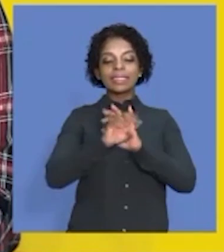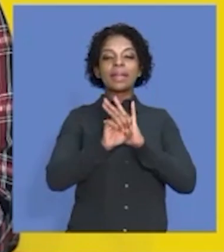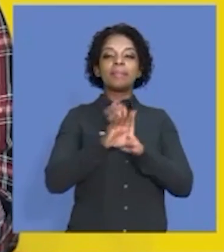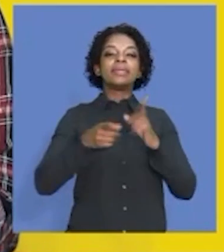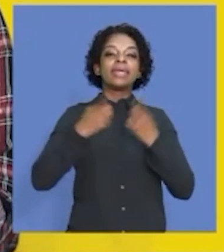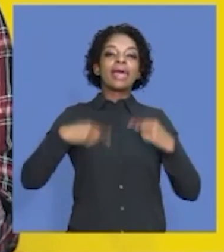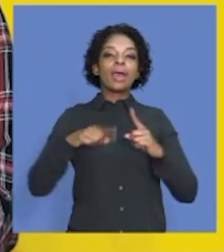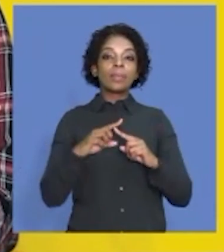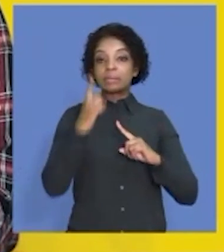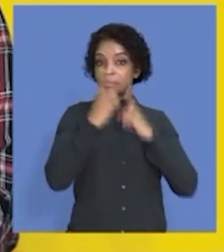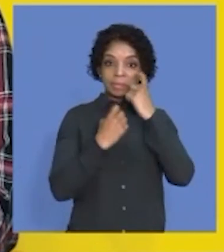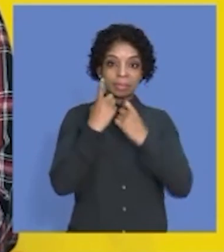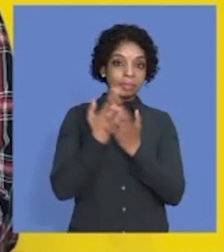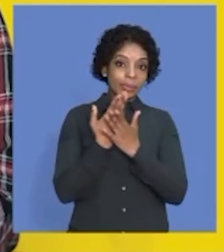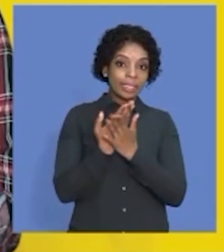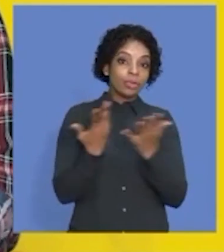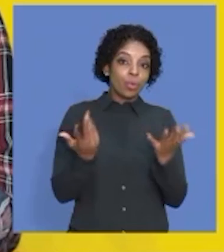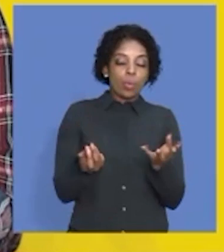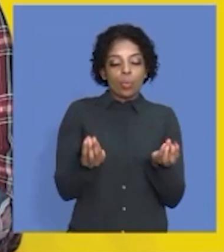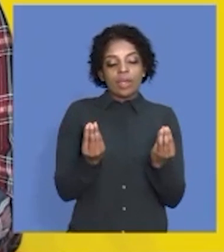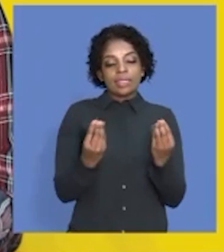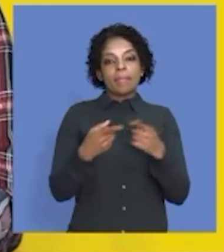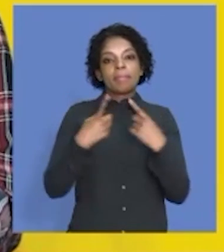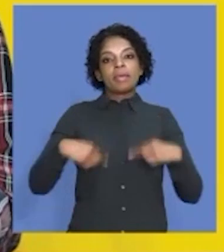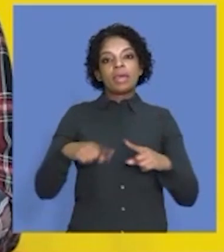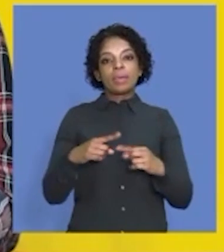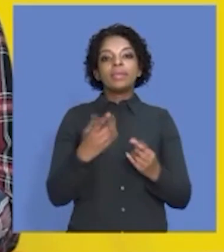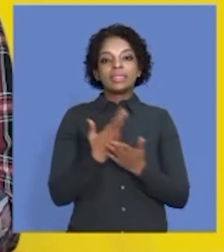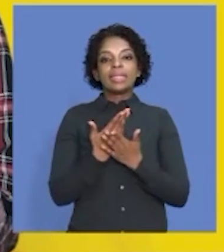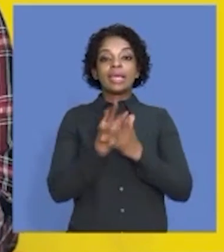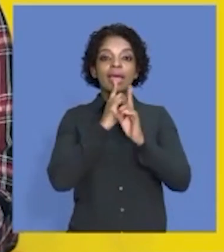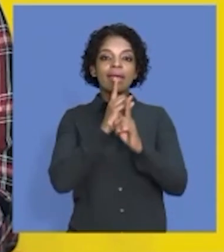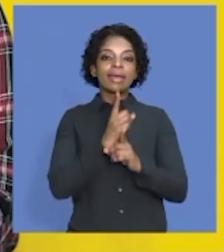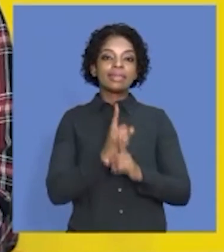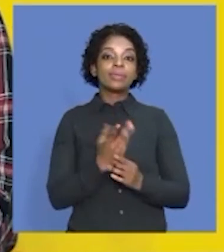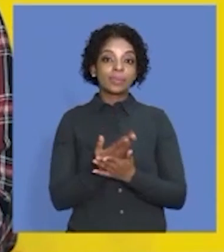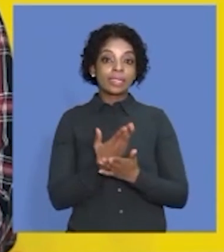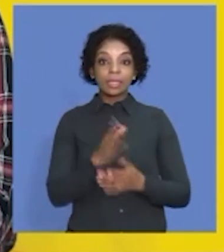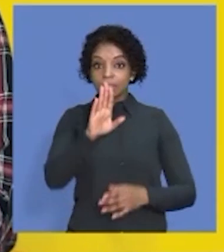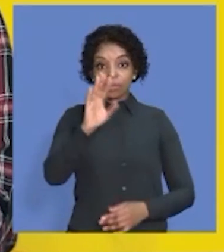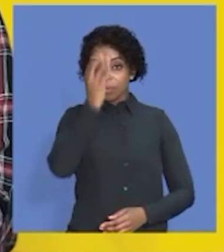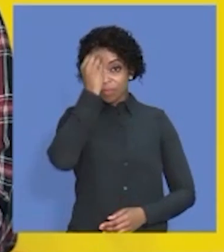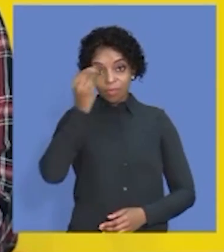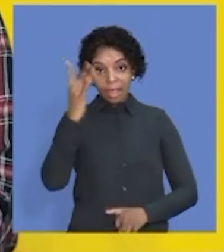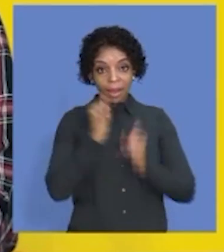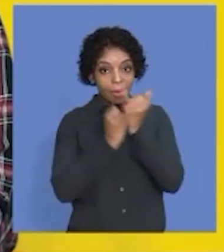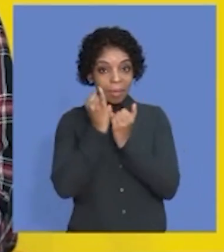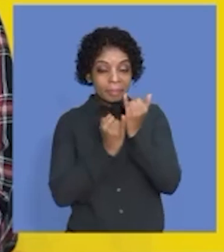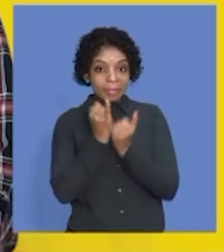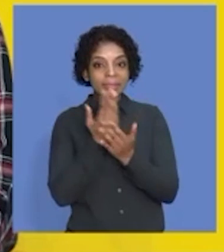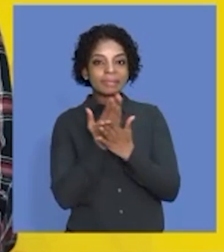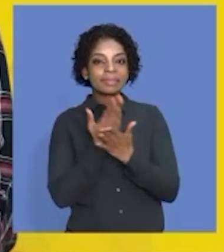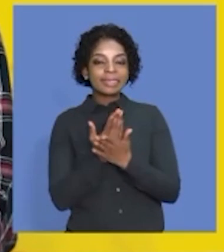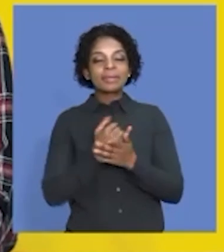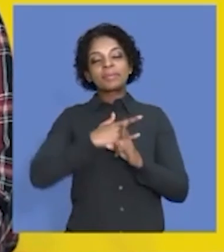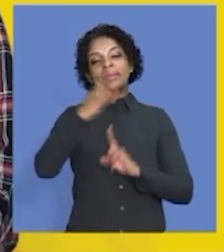our questions on your WhatsApp line as well, so that we can assist you as best as we can. Don't forget to also enter the competition so you can stand a